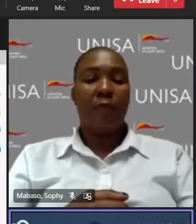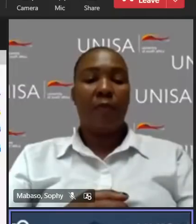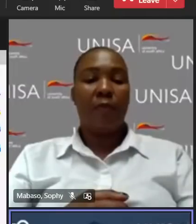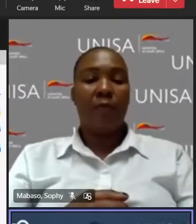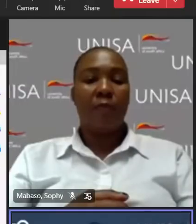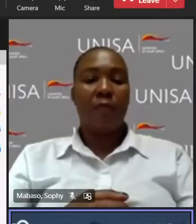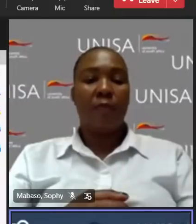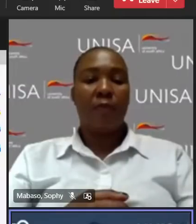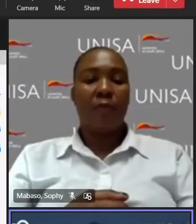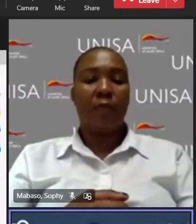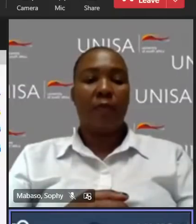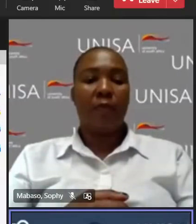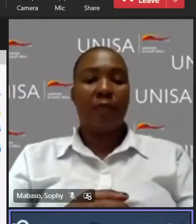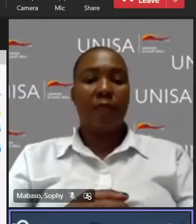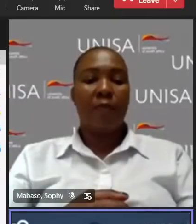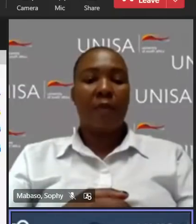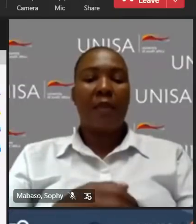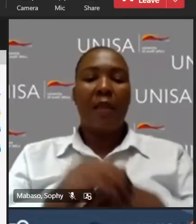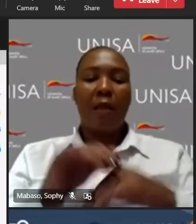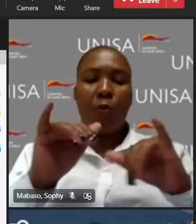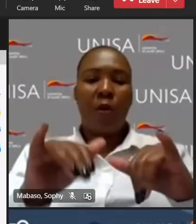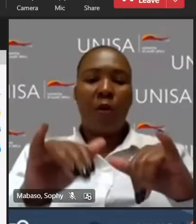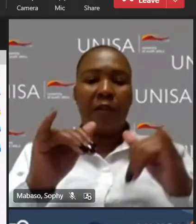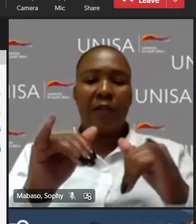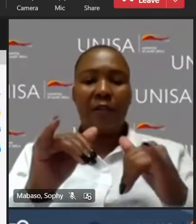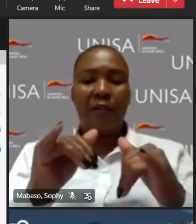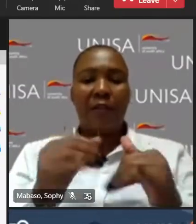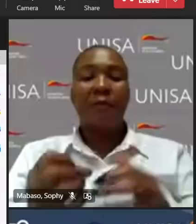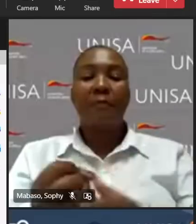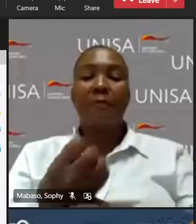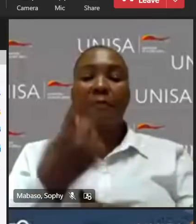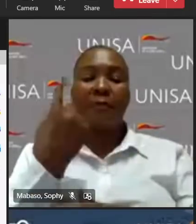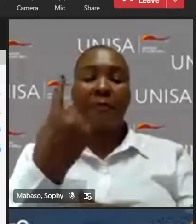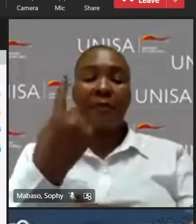let's just wait for it to load.